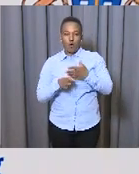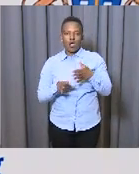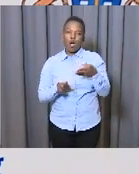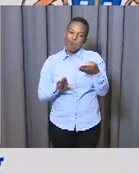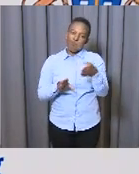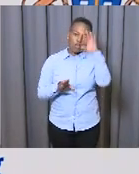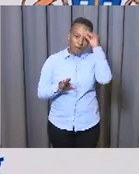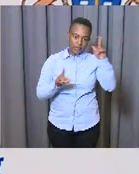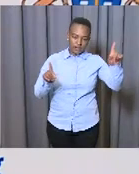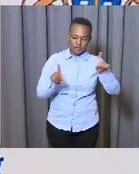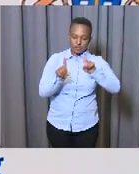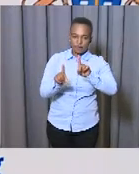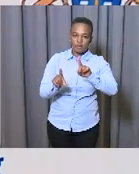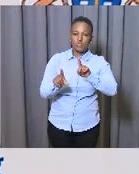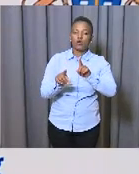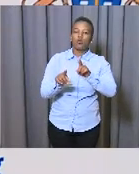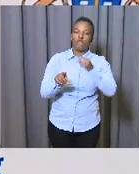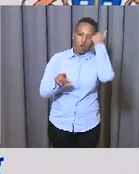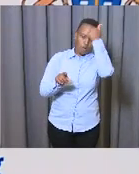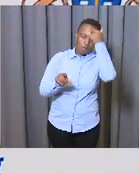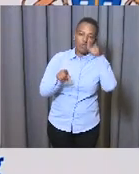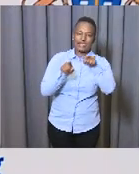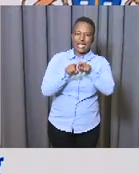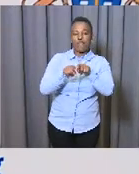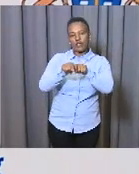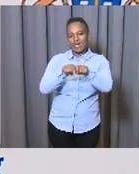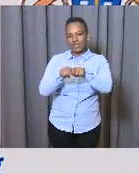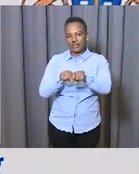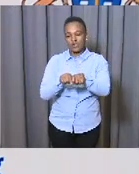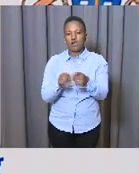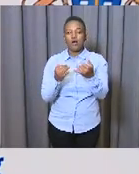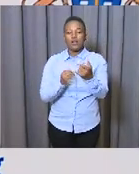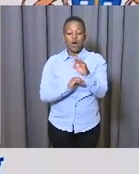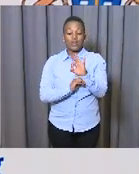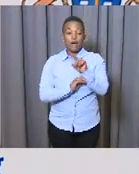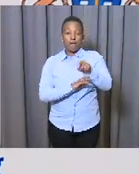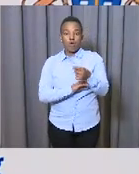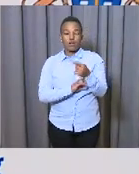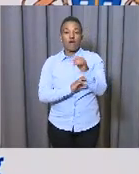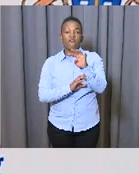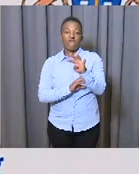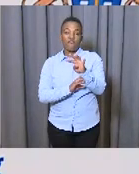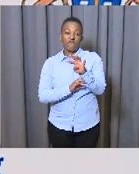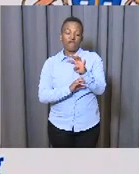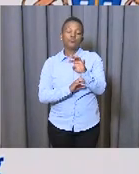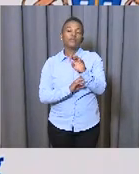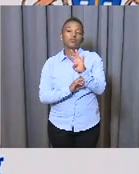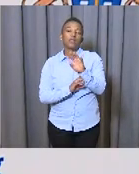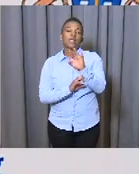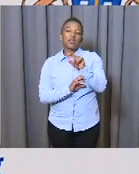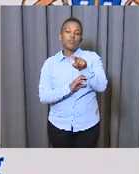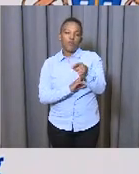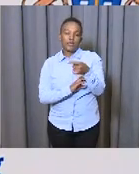there to do. That is why our screening numbers is 3.6 million. So remember it said